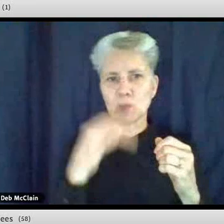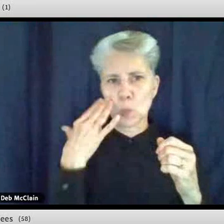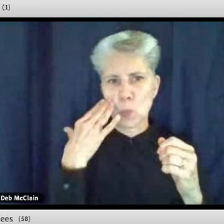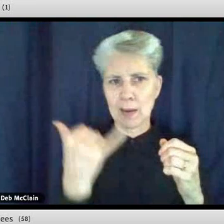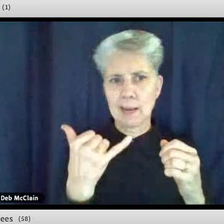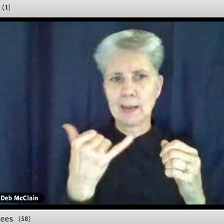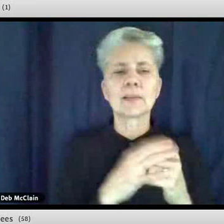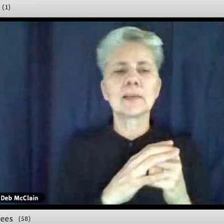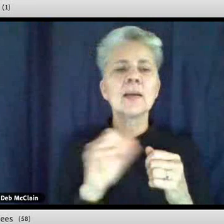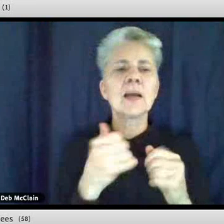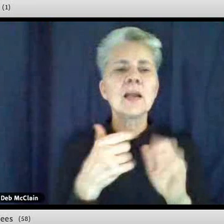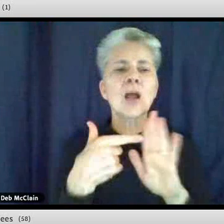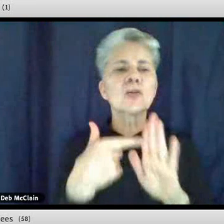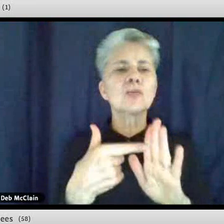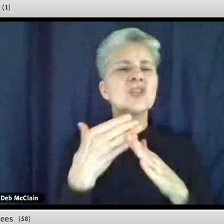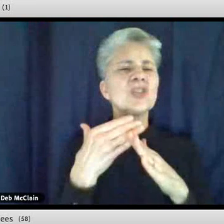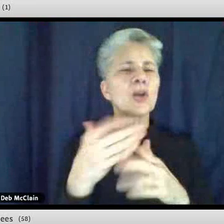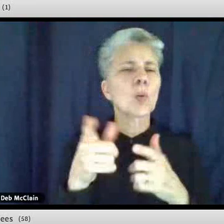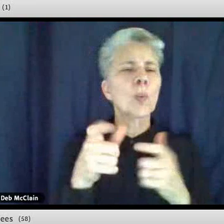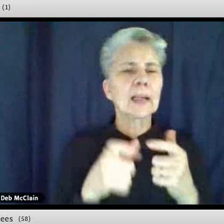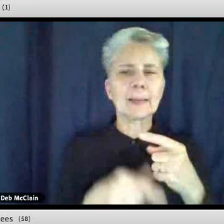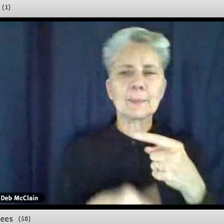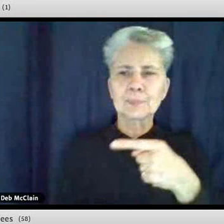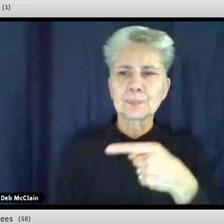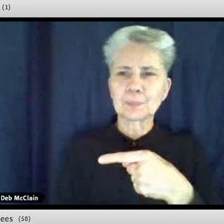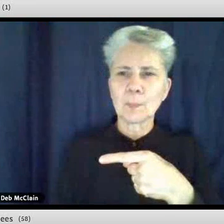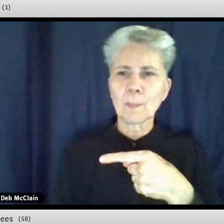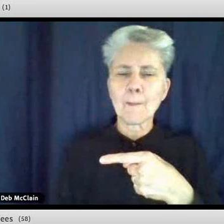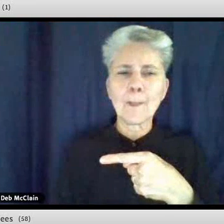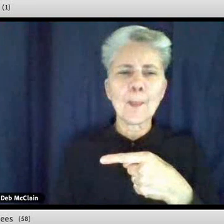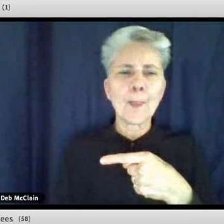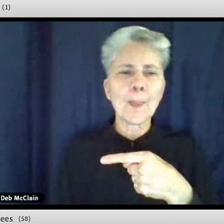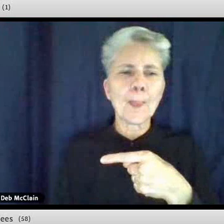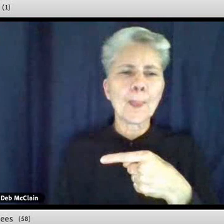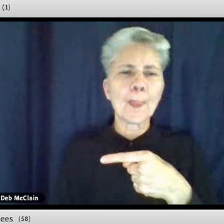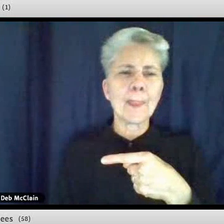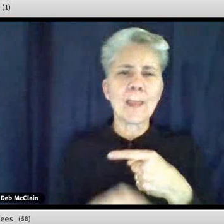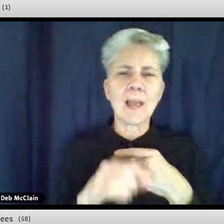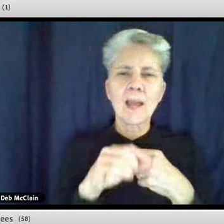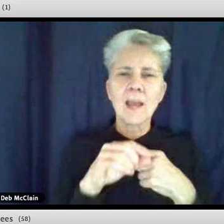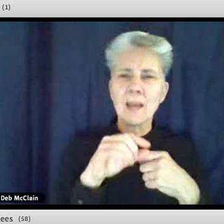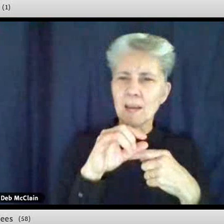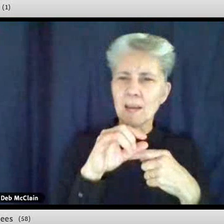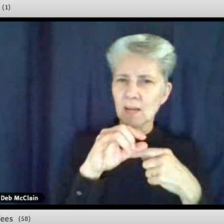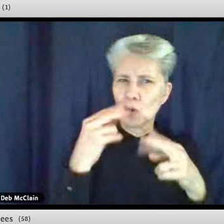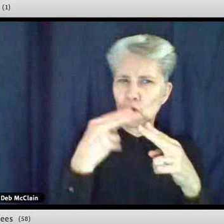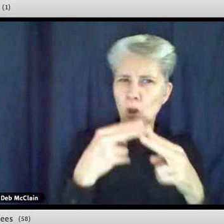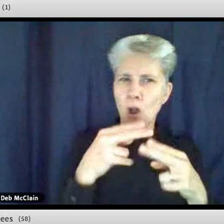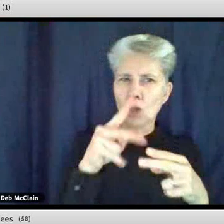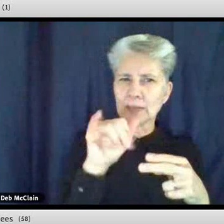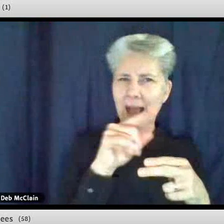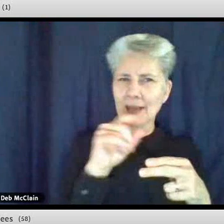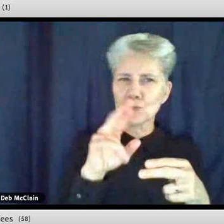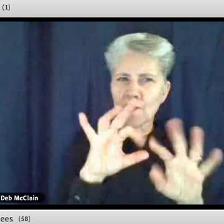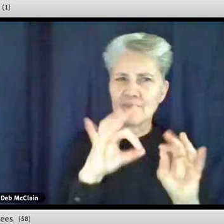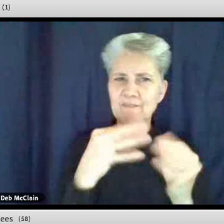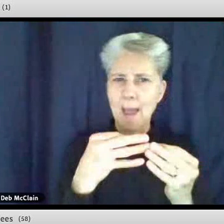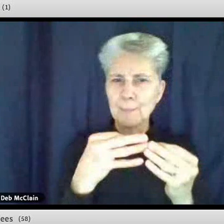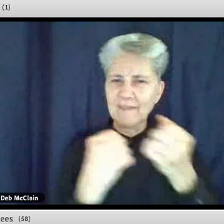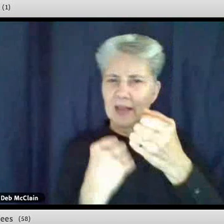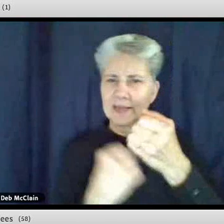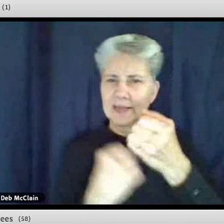of what's happening. Another one I want to share with you really quickly is this. This is the